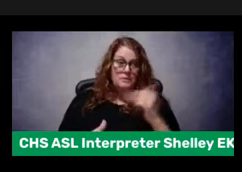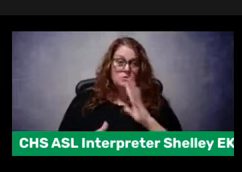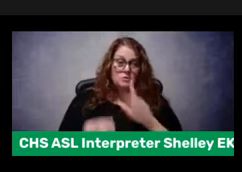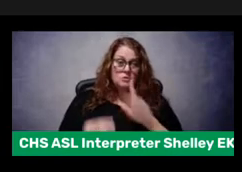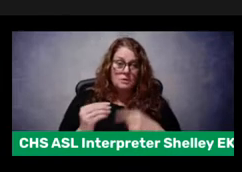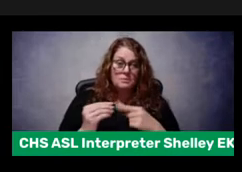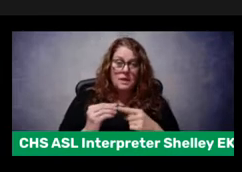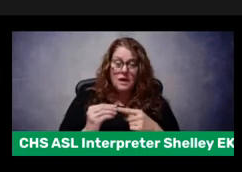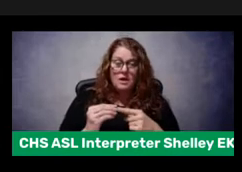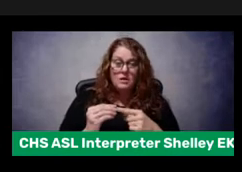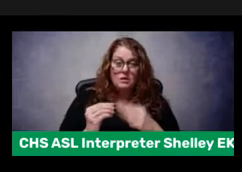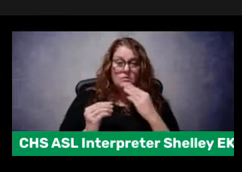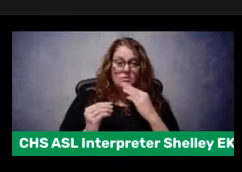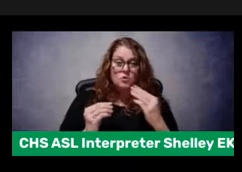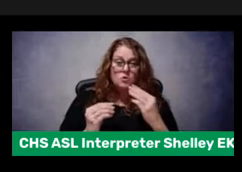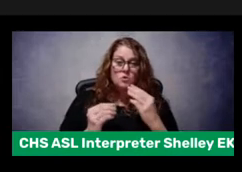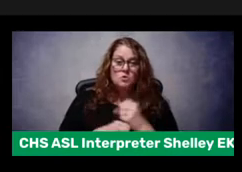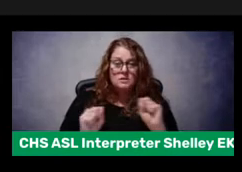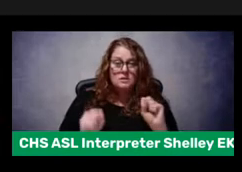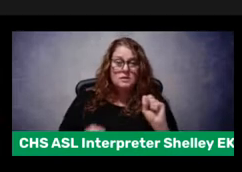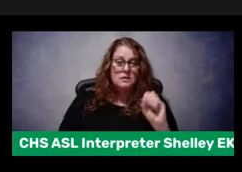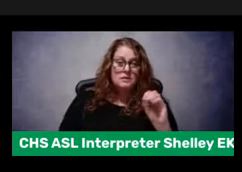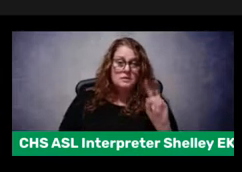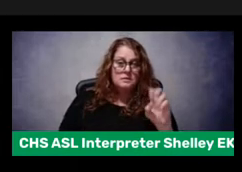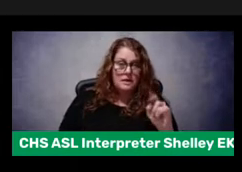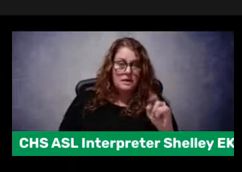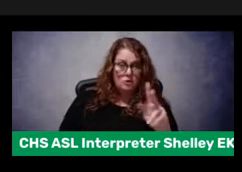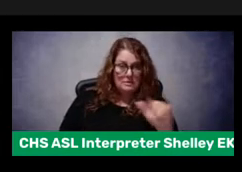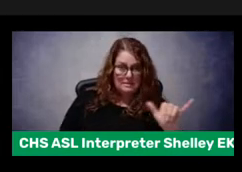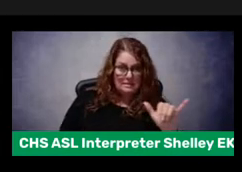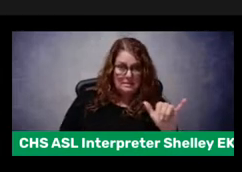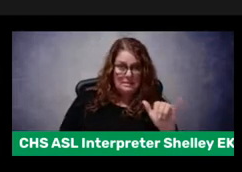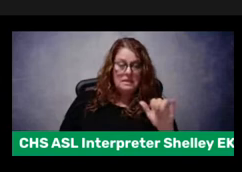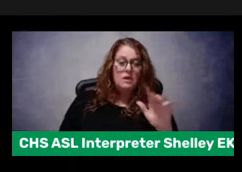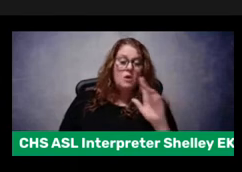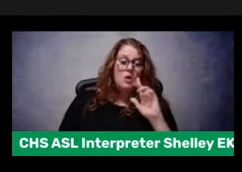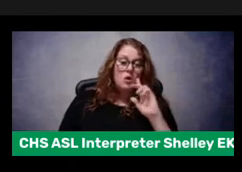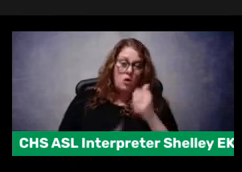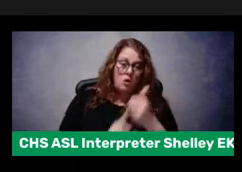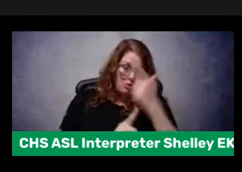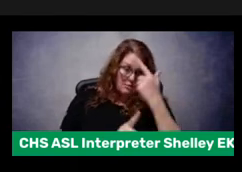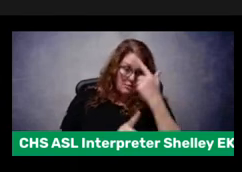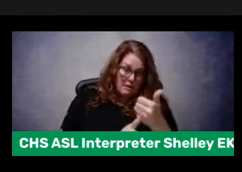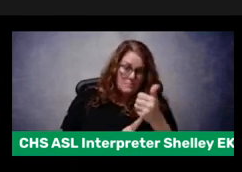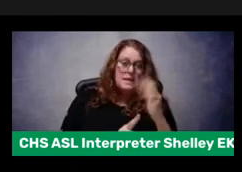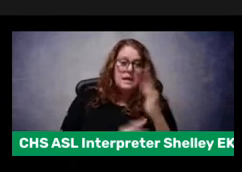about food sovereignty and, in this case, autonomy and equity.